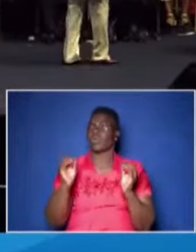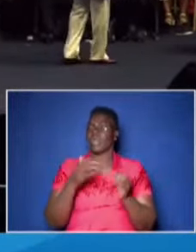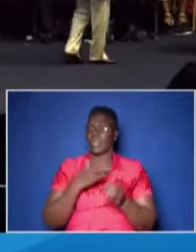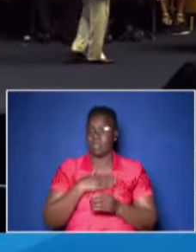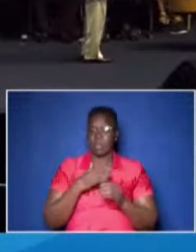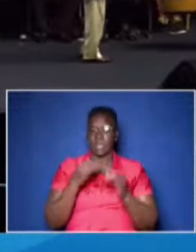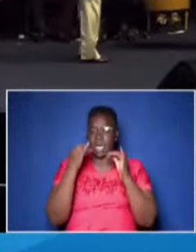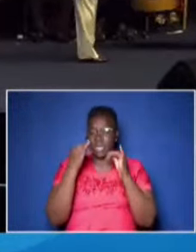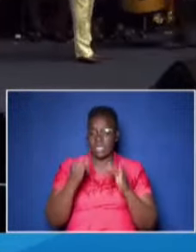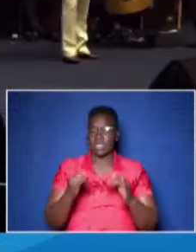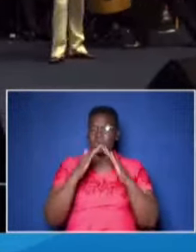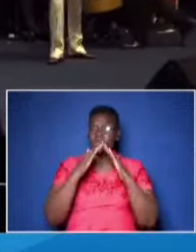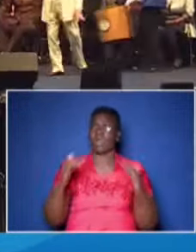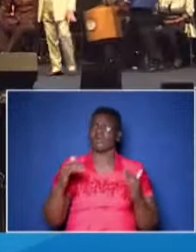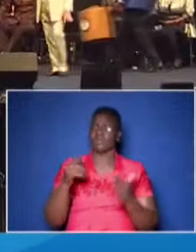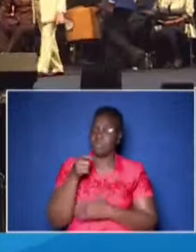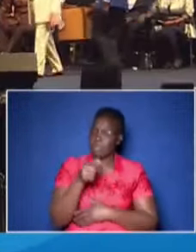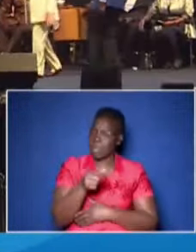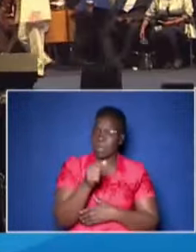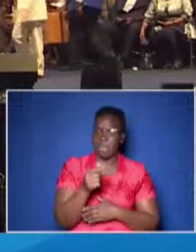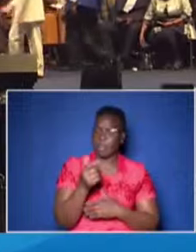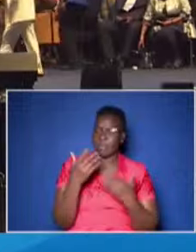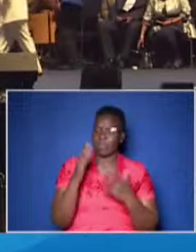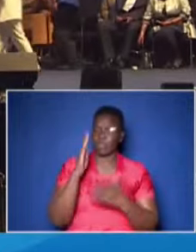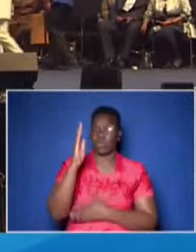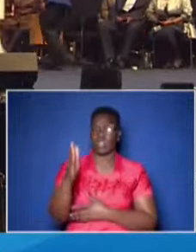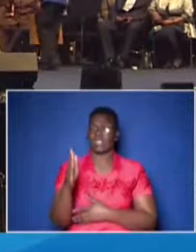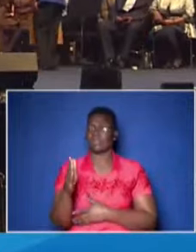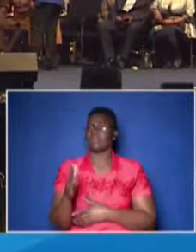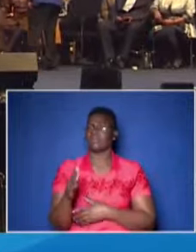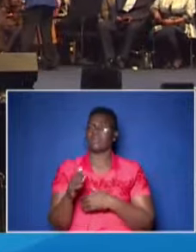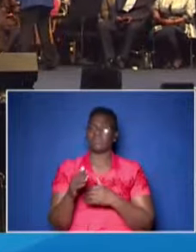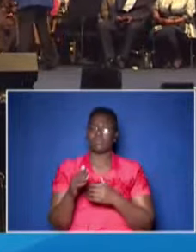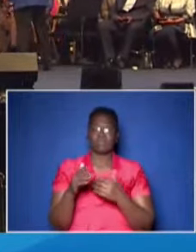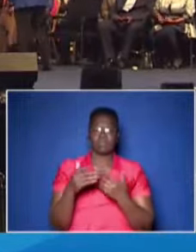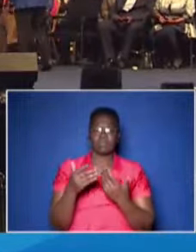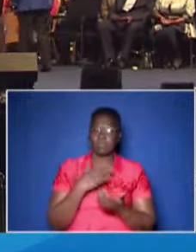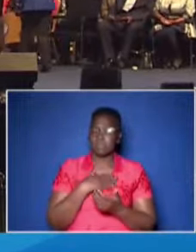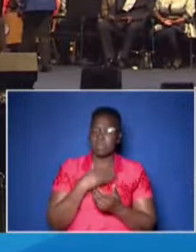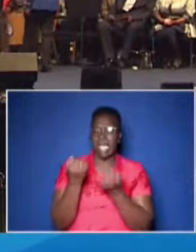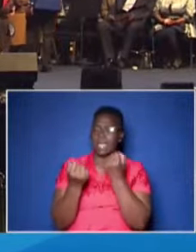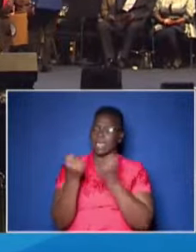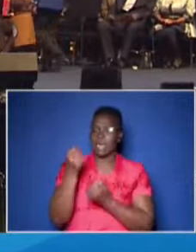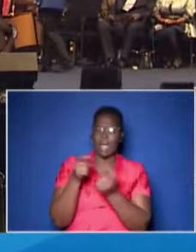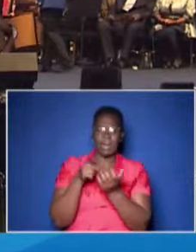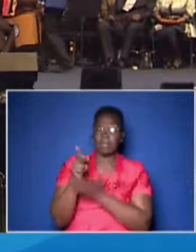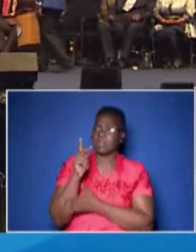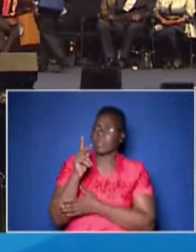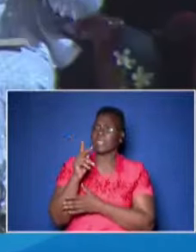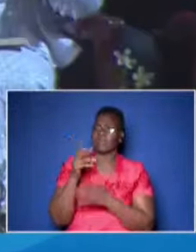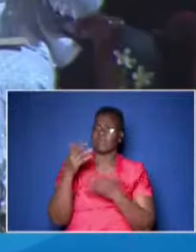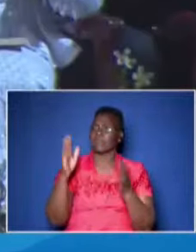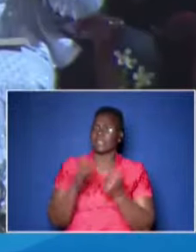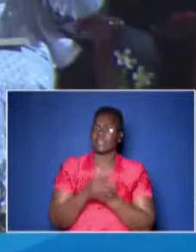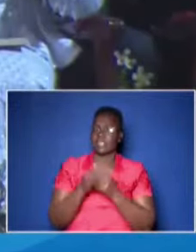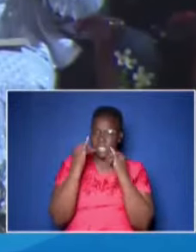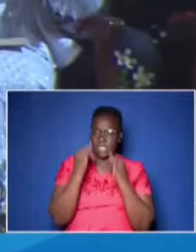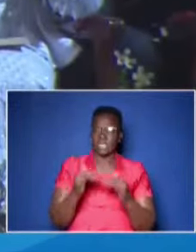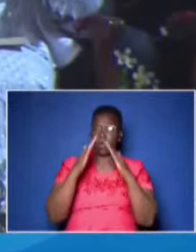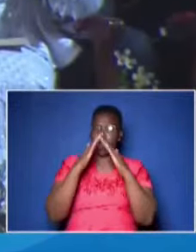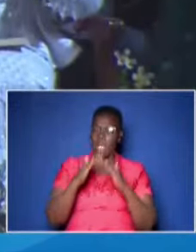paid my apartment paid my cond paid my new house is on the